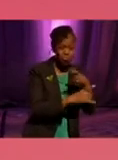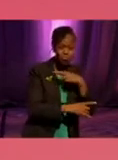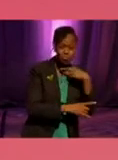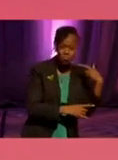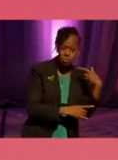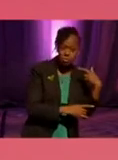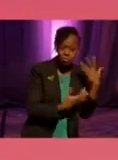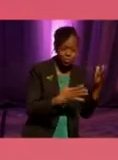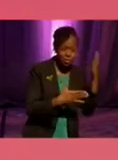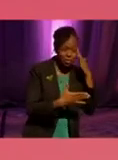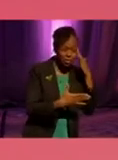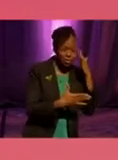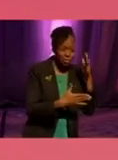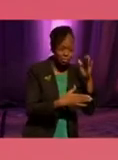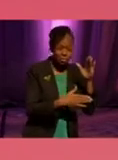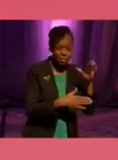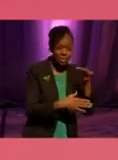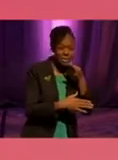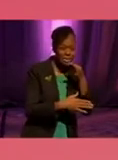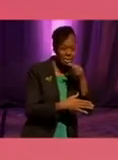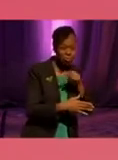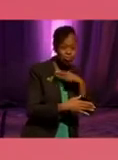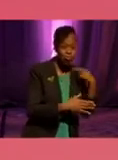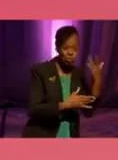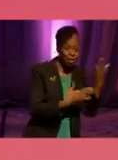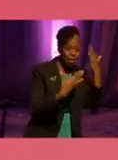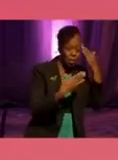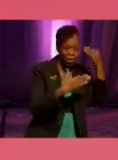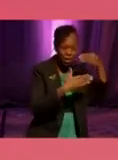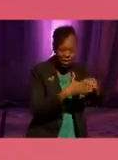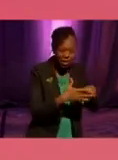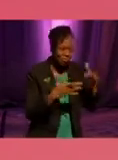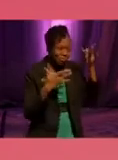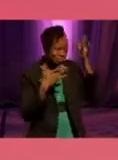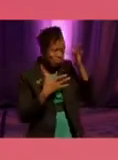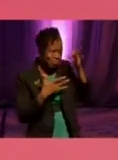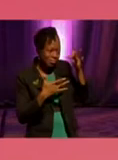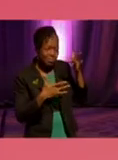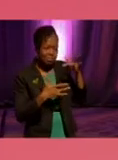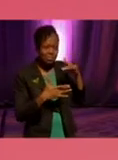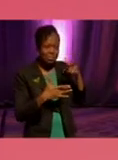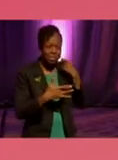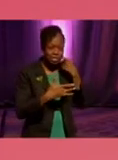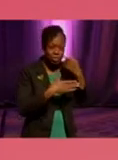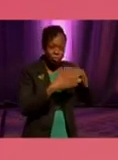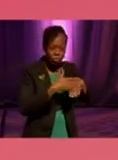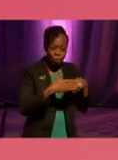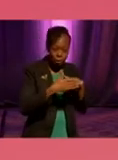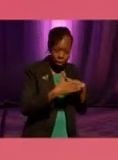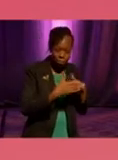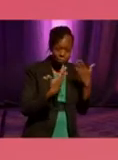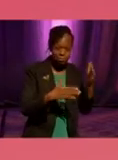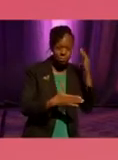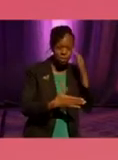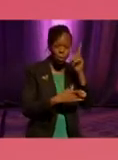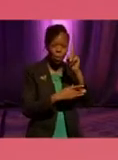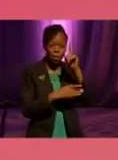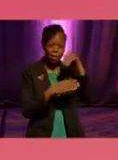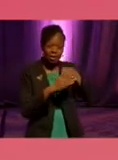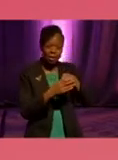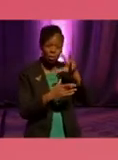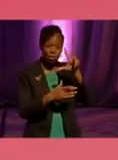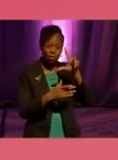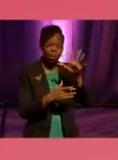they're at risk because they're in crisis. So we found that in our NICU at Children's National, 1 in 3 parents or